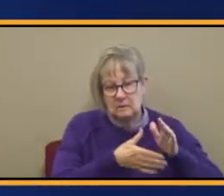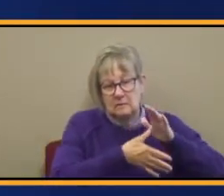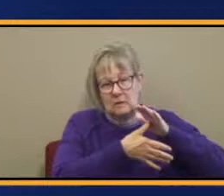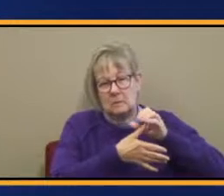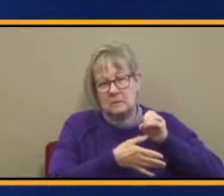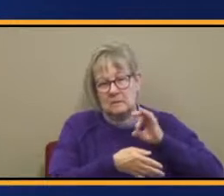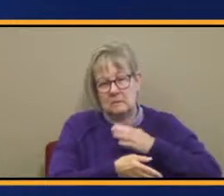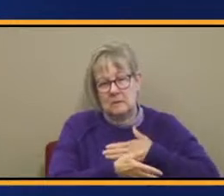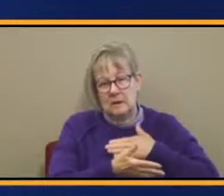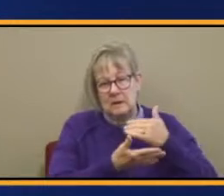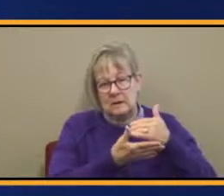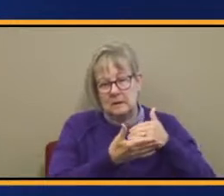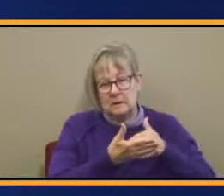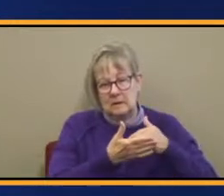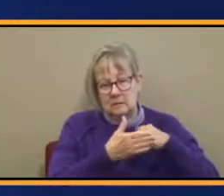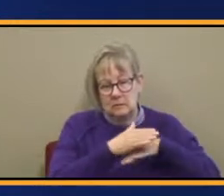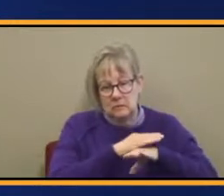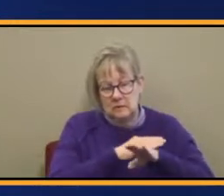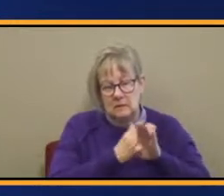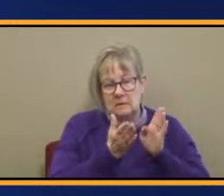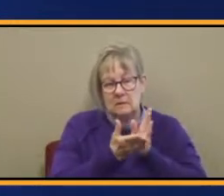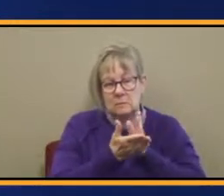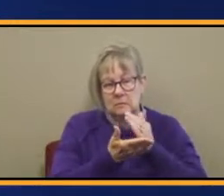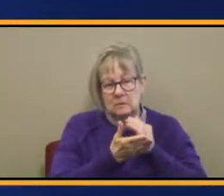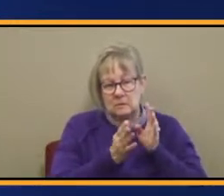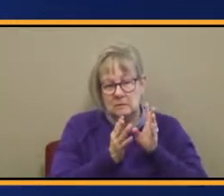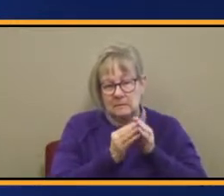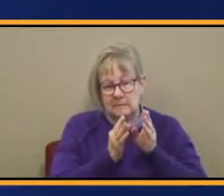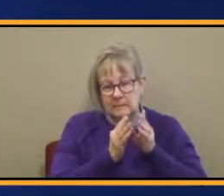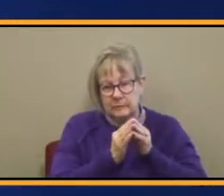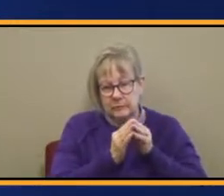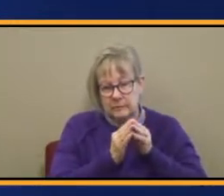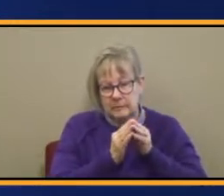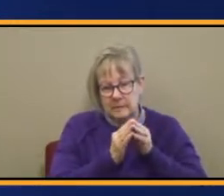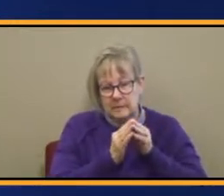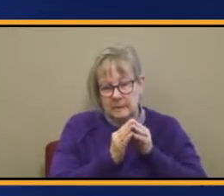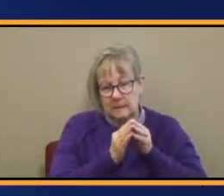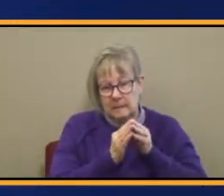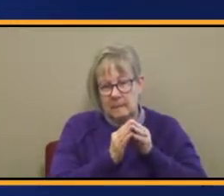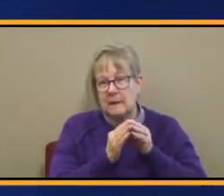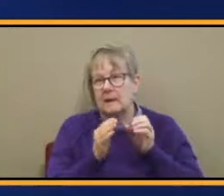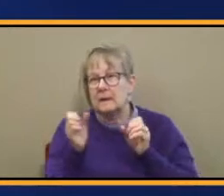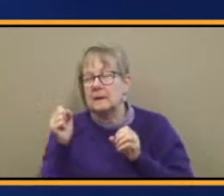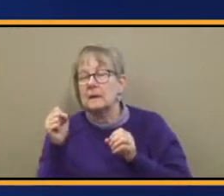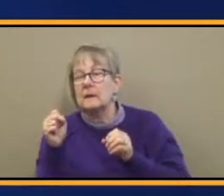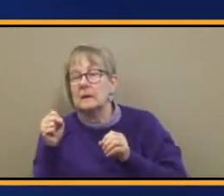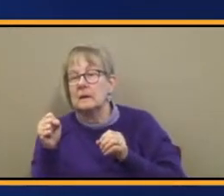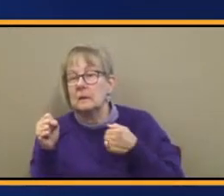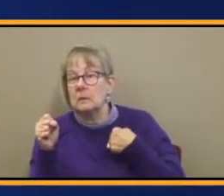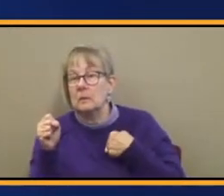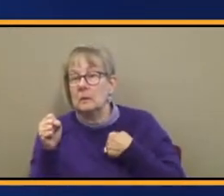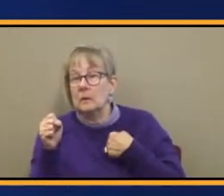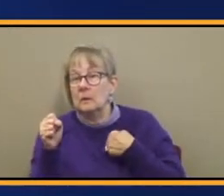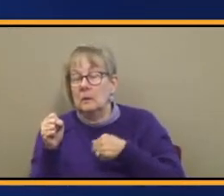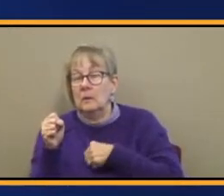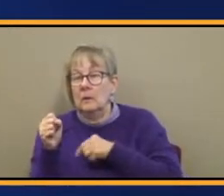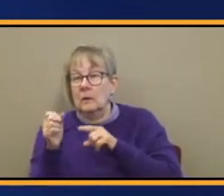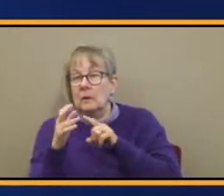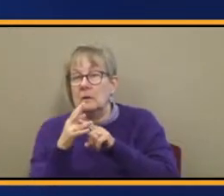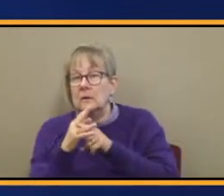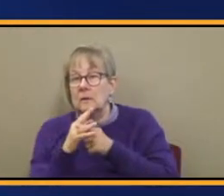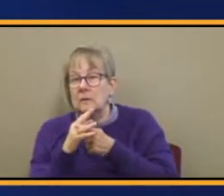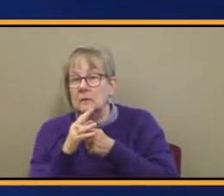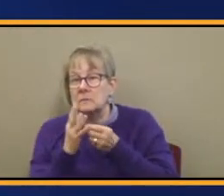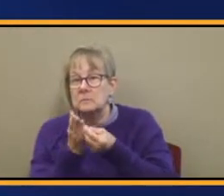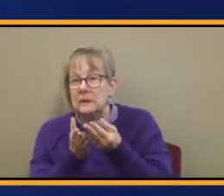I'm going into the budget session. And kind of want to throw that out there. Sure. Now. Yeah. I mean, we'll start scheduling some time with you to